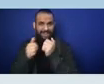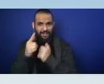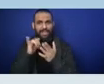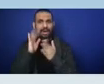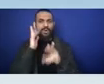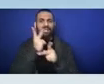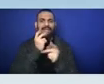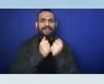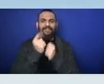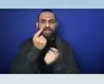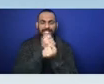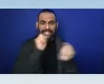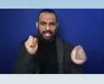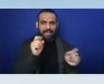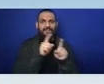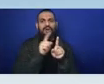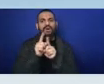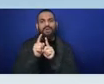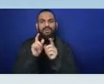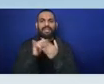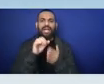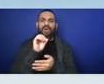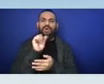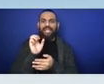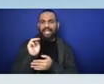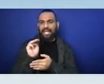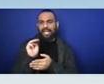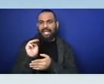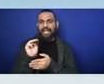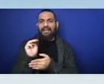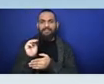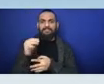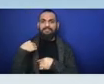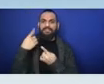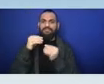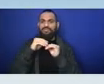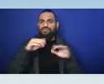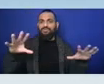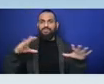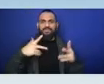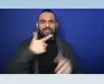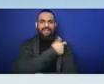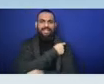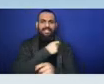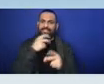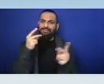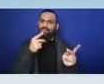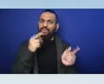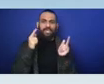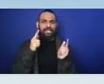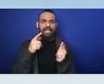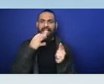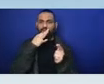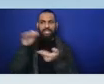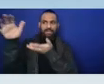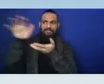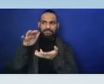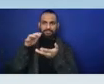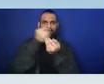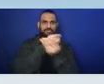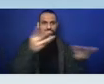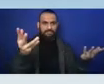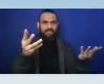of the hard to reach members of our community, because we all want to make sure that the vaccines go out to everybody. That's